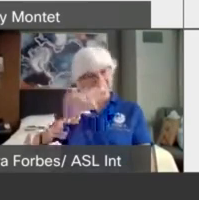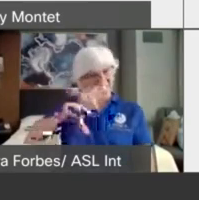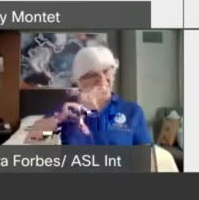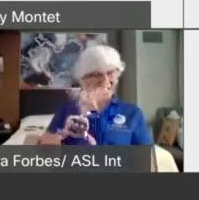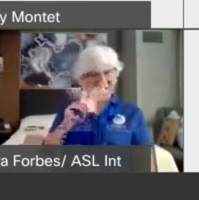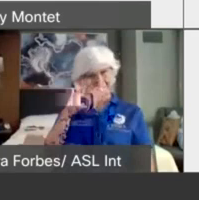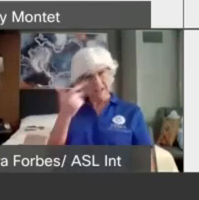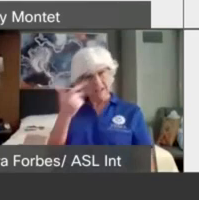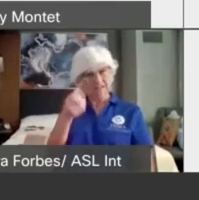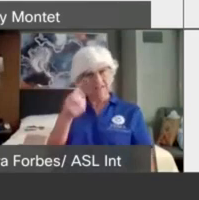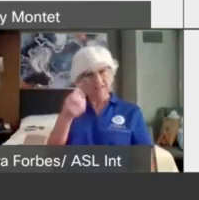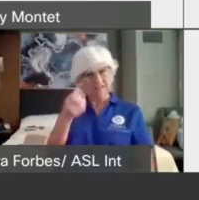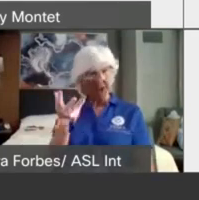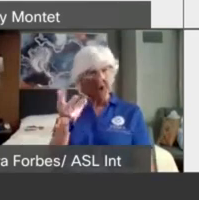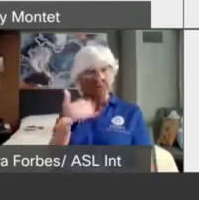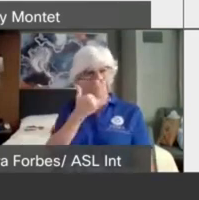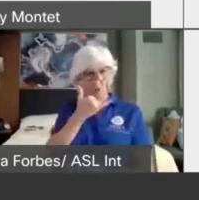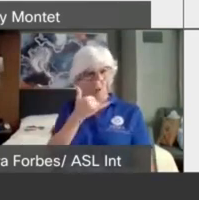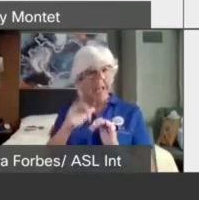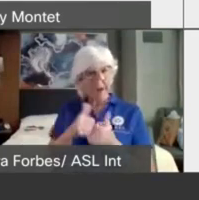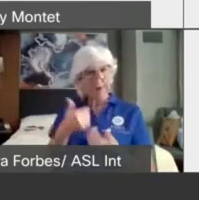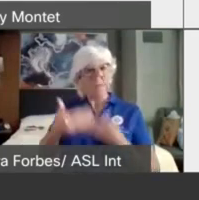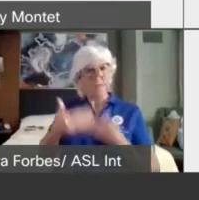with the appeals process?